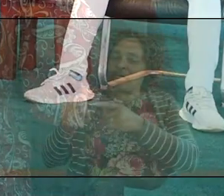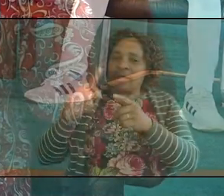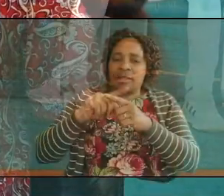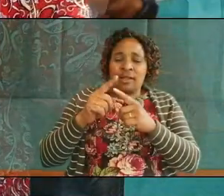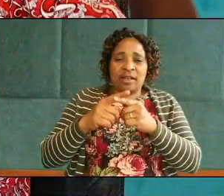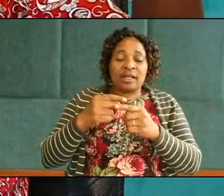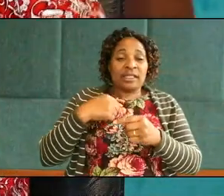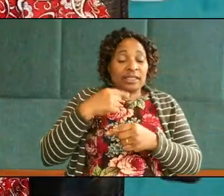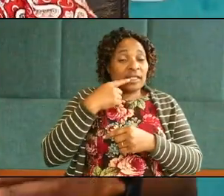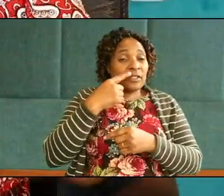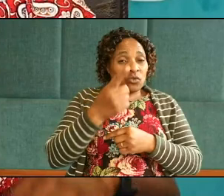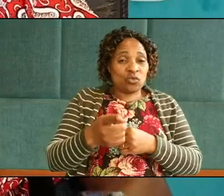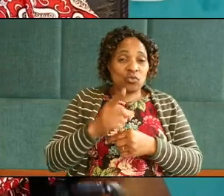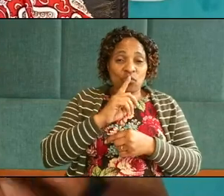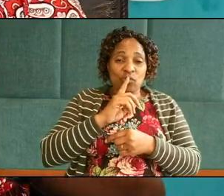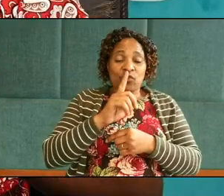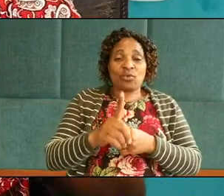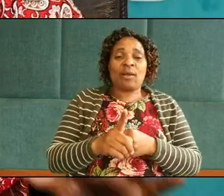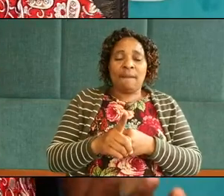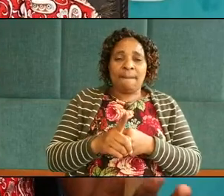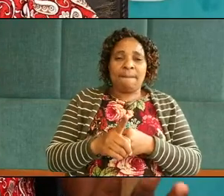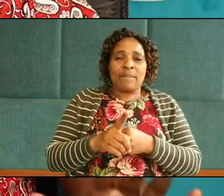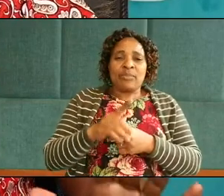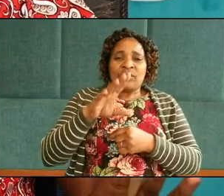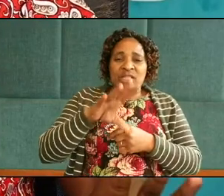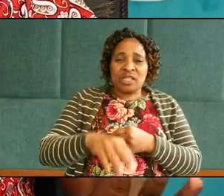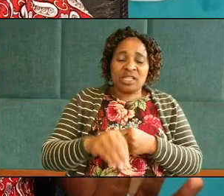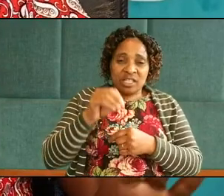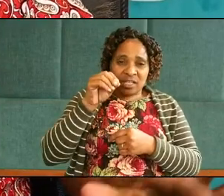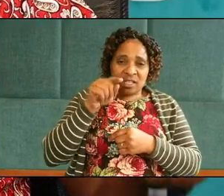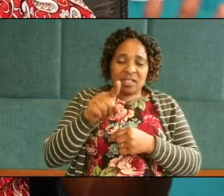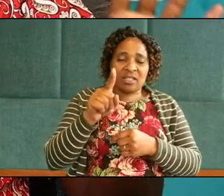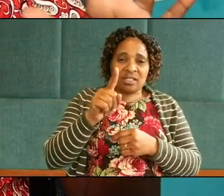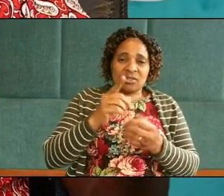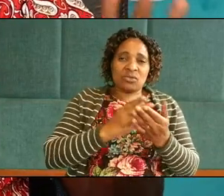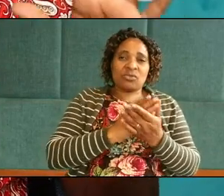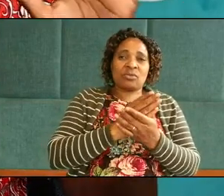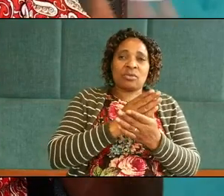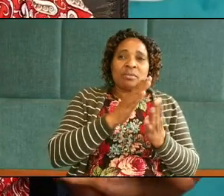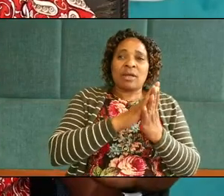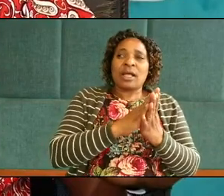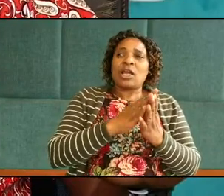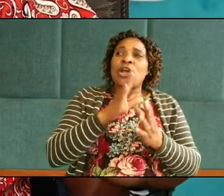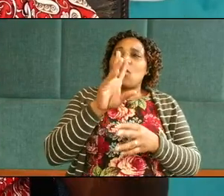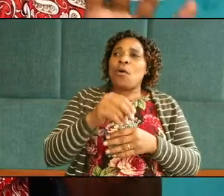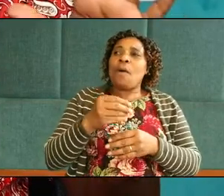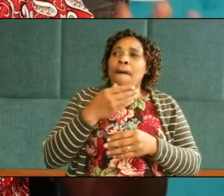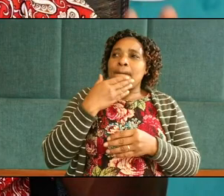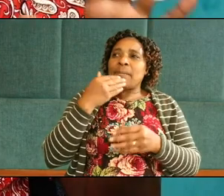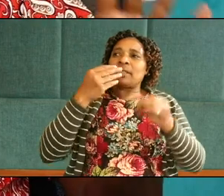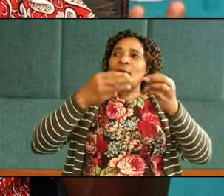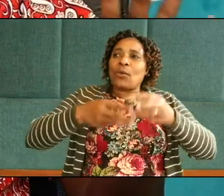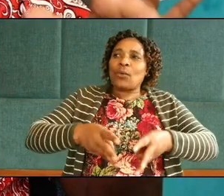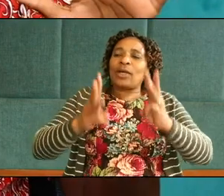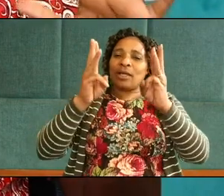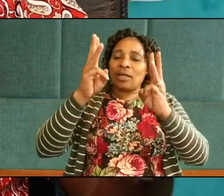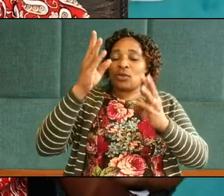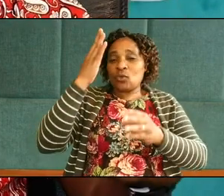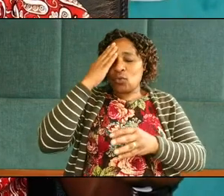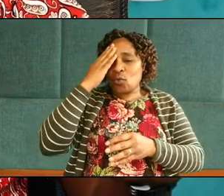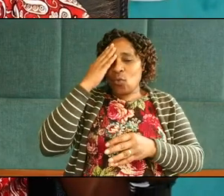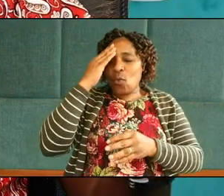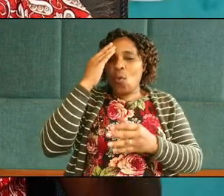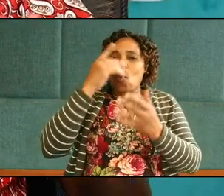And I can tell you for sure, ladies and gentlemen, and you can take it through the bank, there's no better way to know what somebody